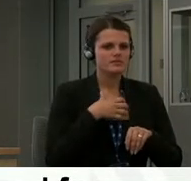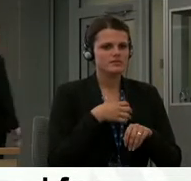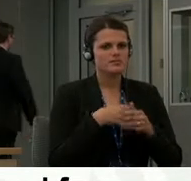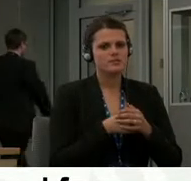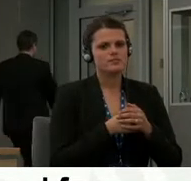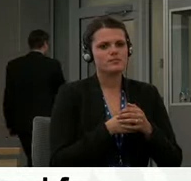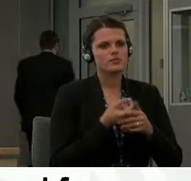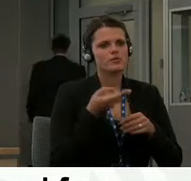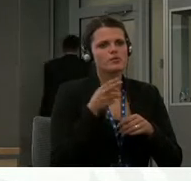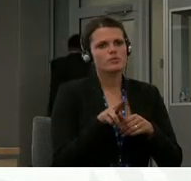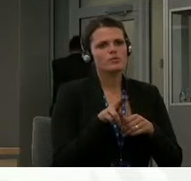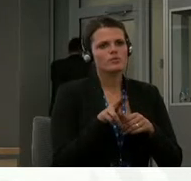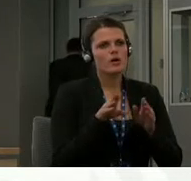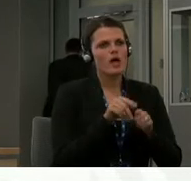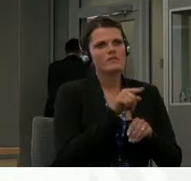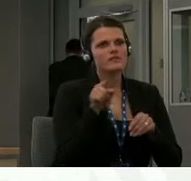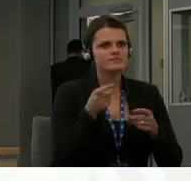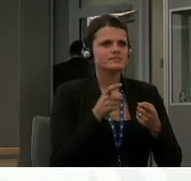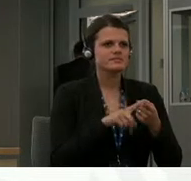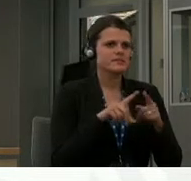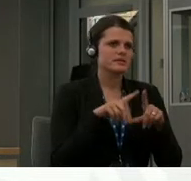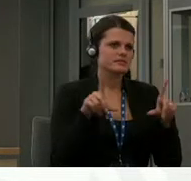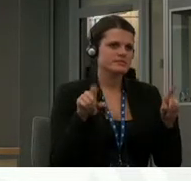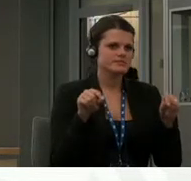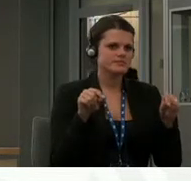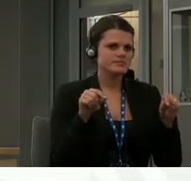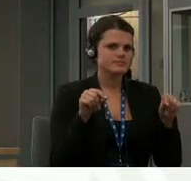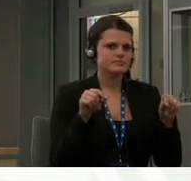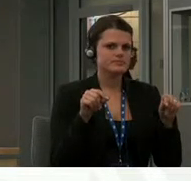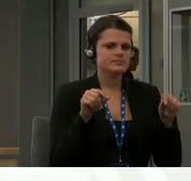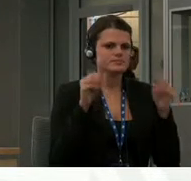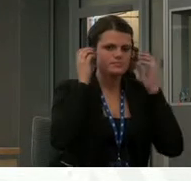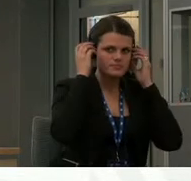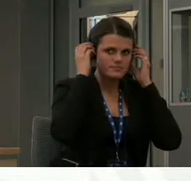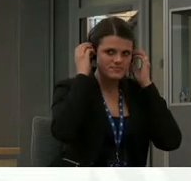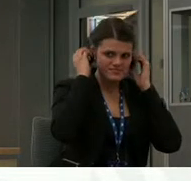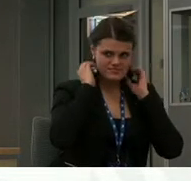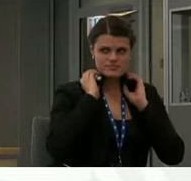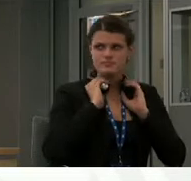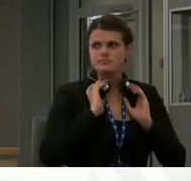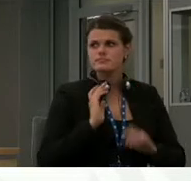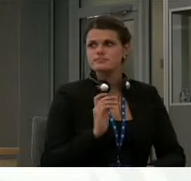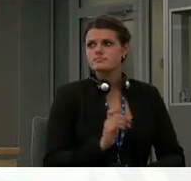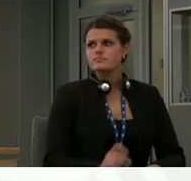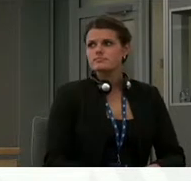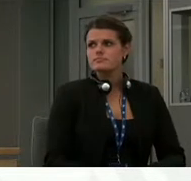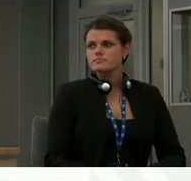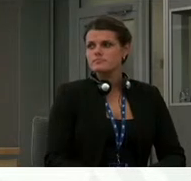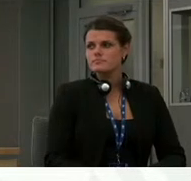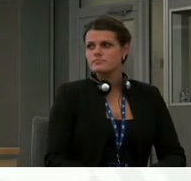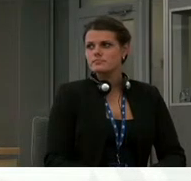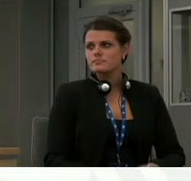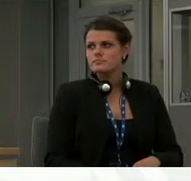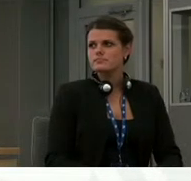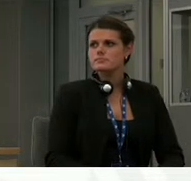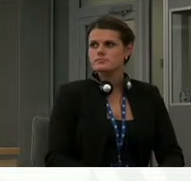organizations. It is a key moment for EU and its